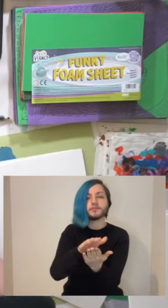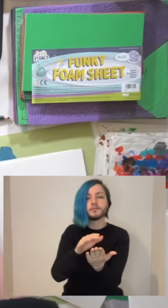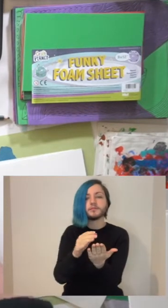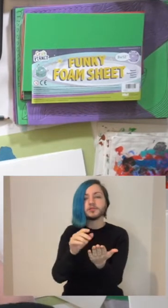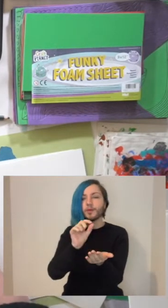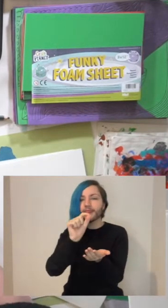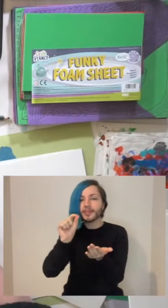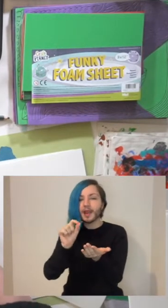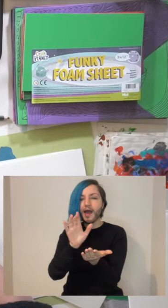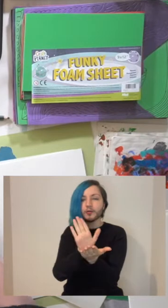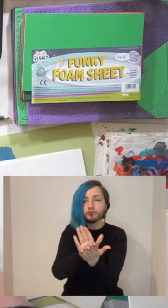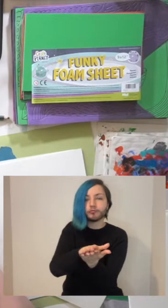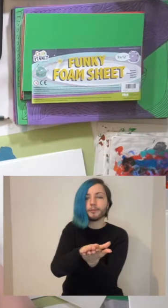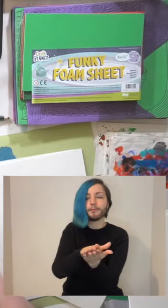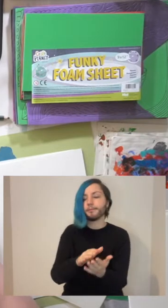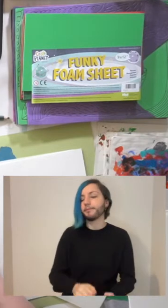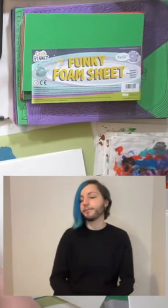to transfer your lines